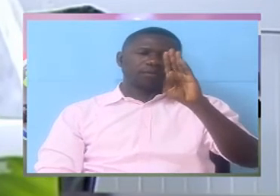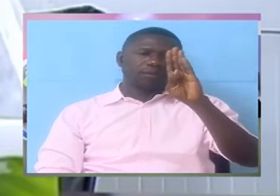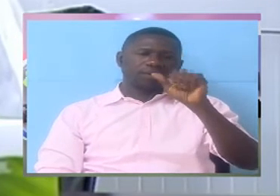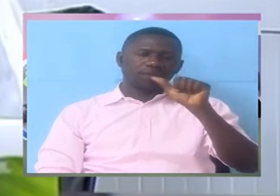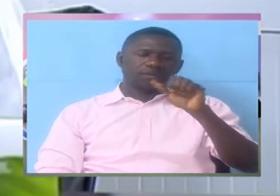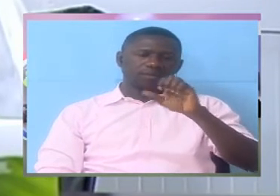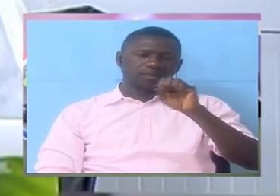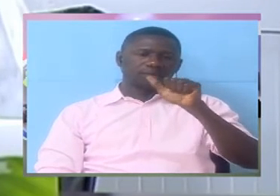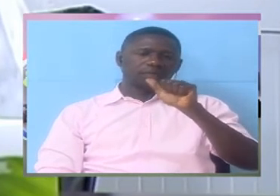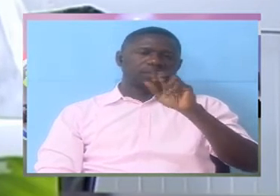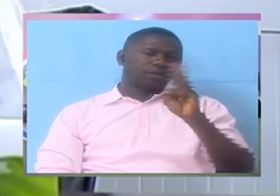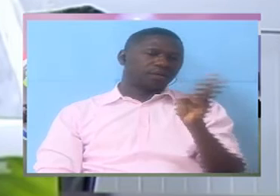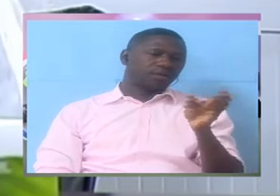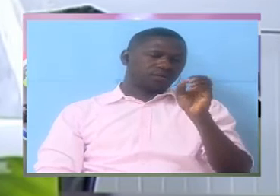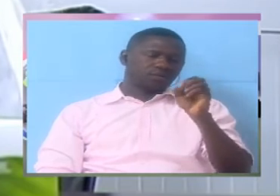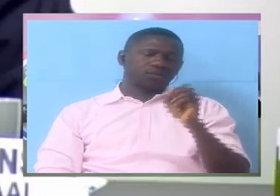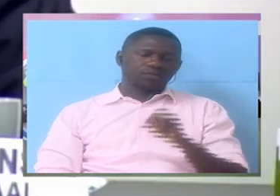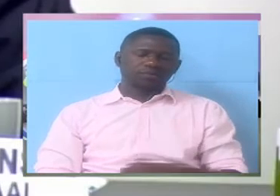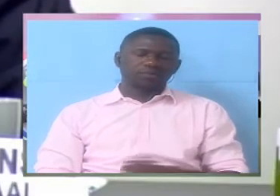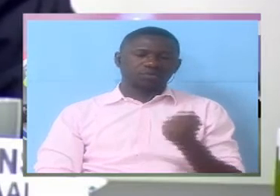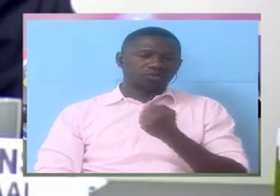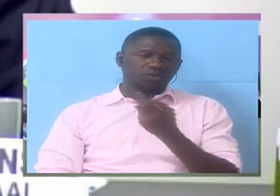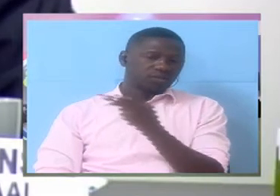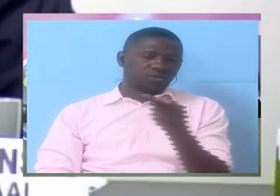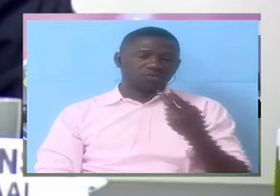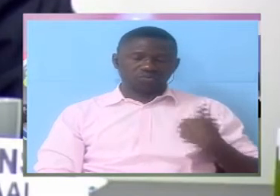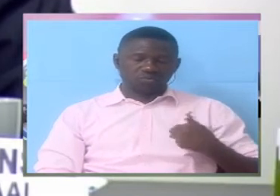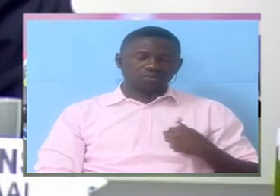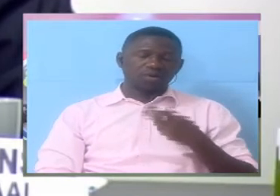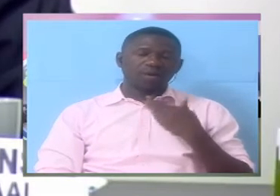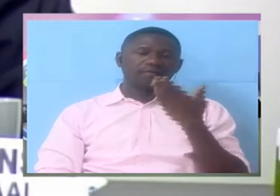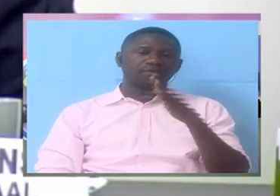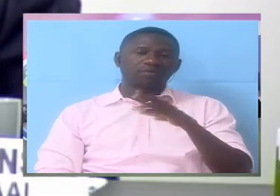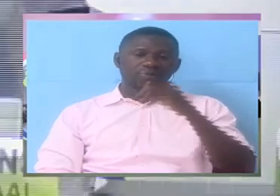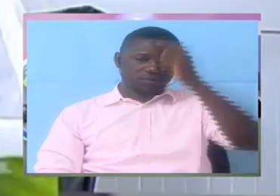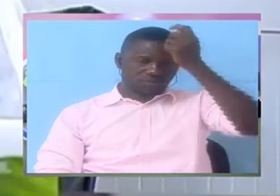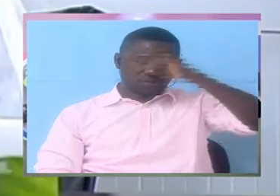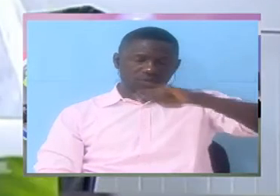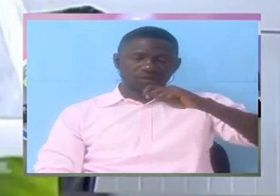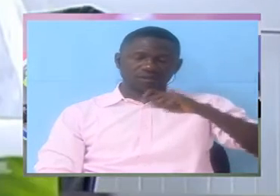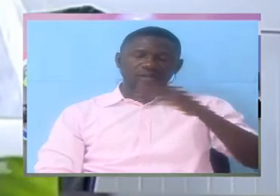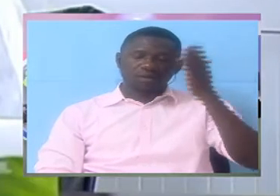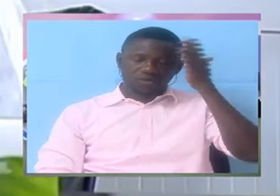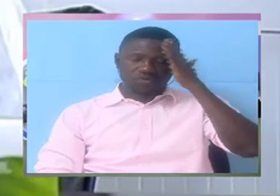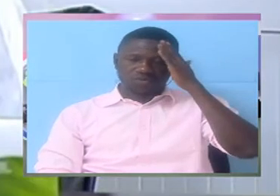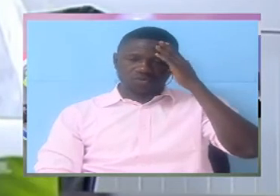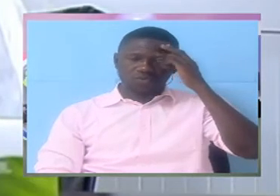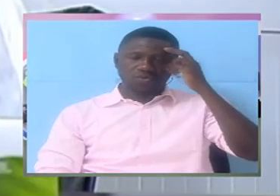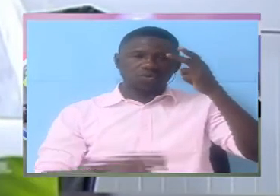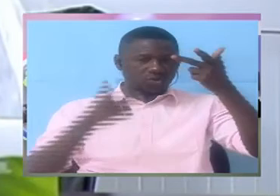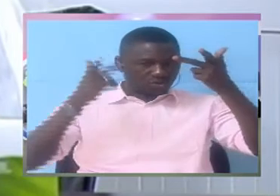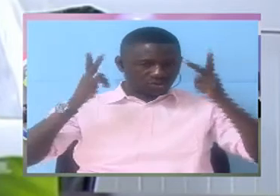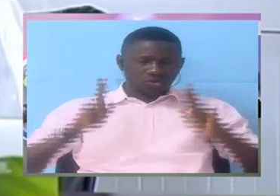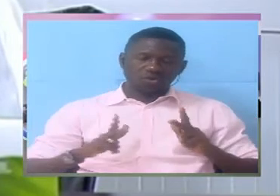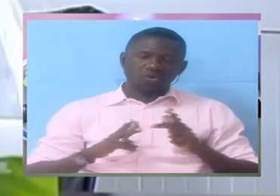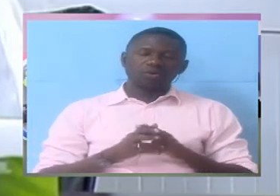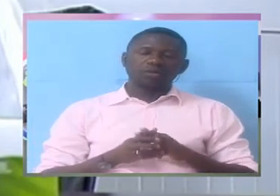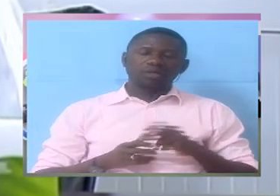know the law, and then they are seasoned